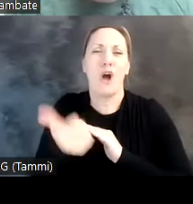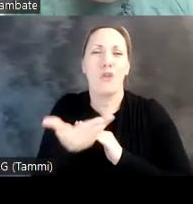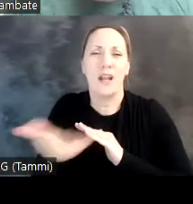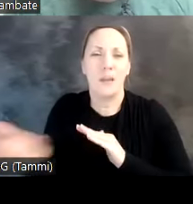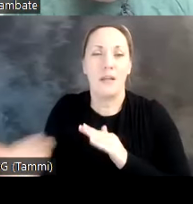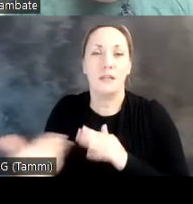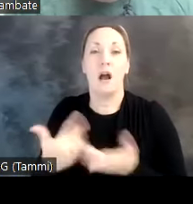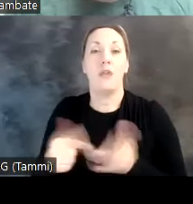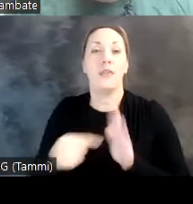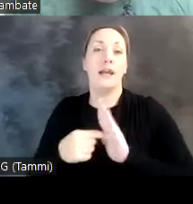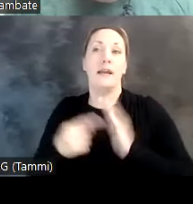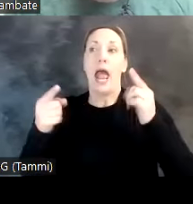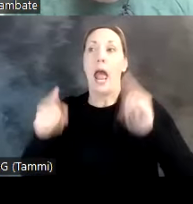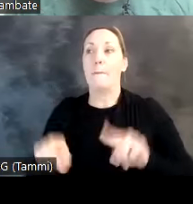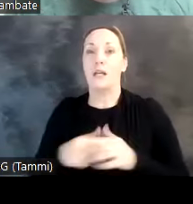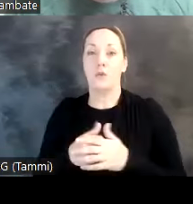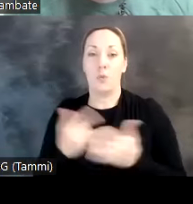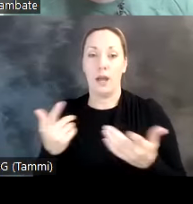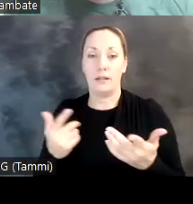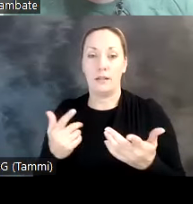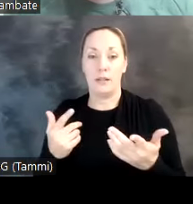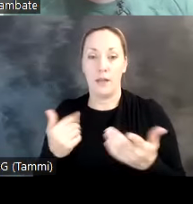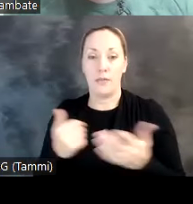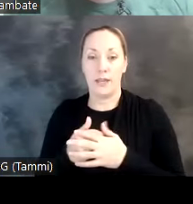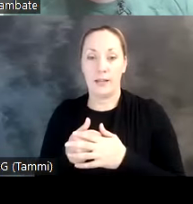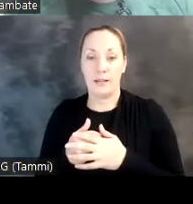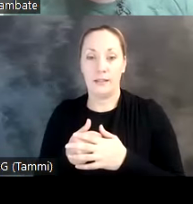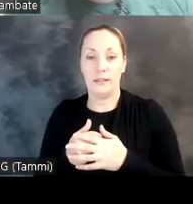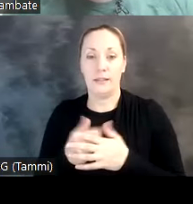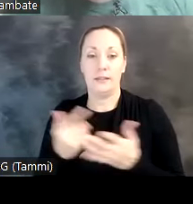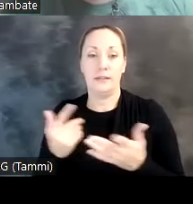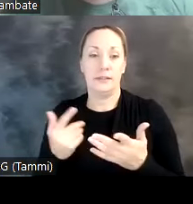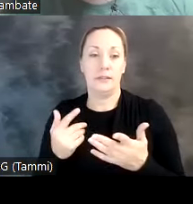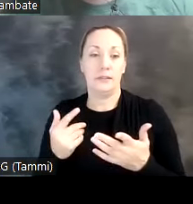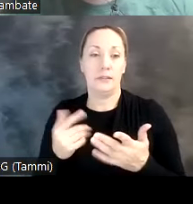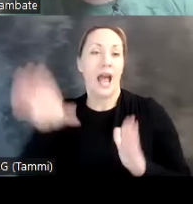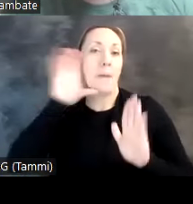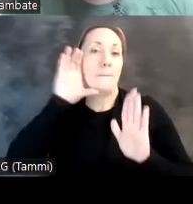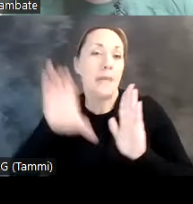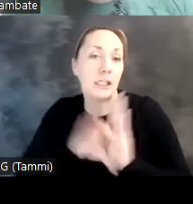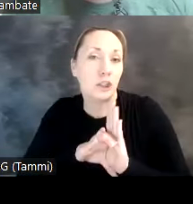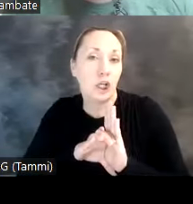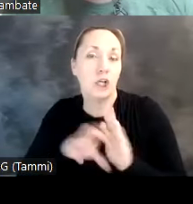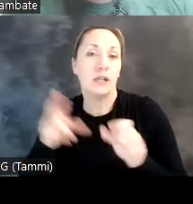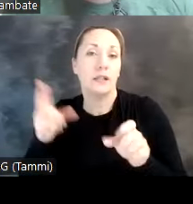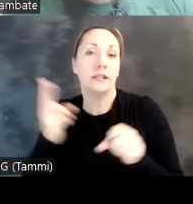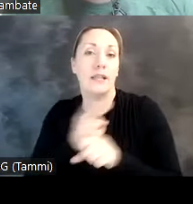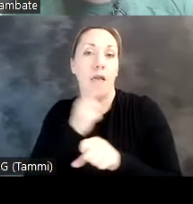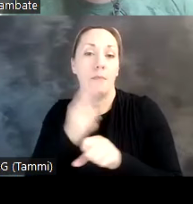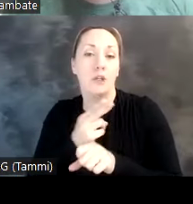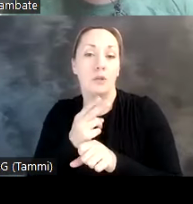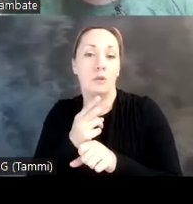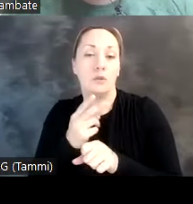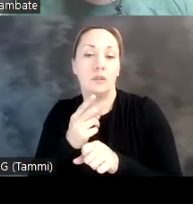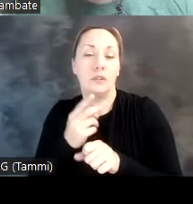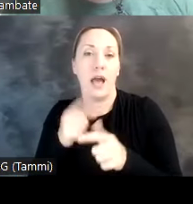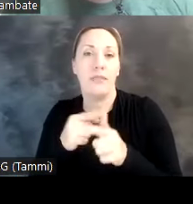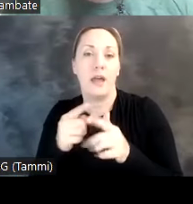wherein the image links would be it would be a big picture that will be used, wherein it would be basically a